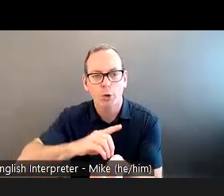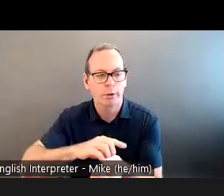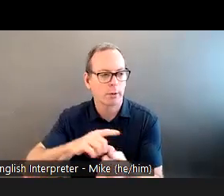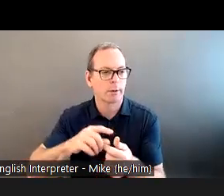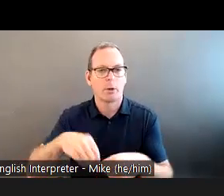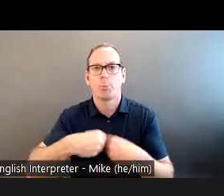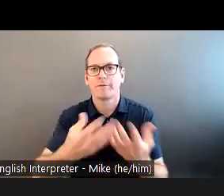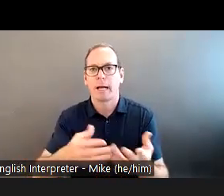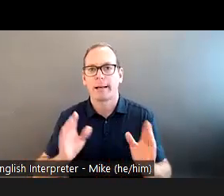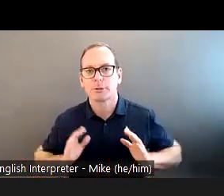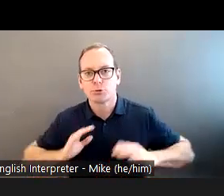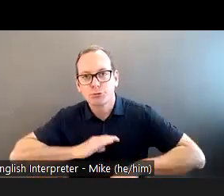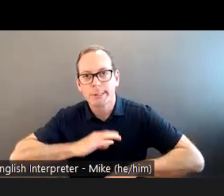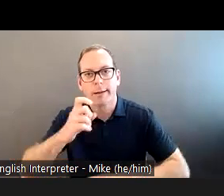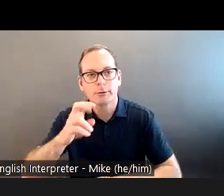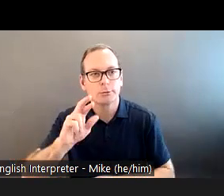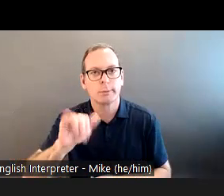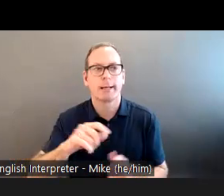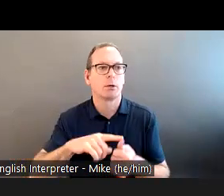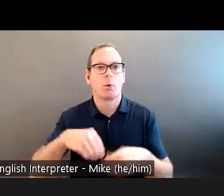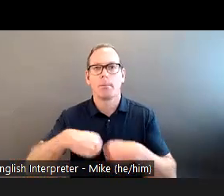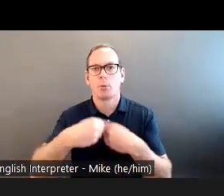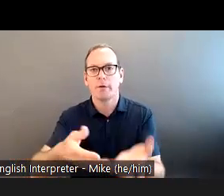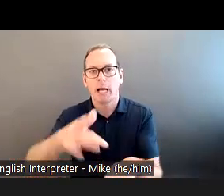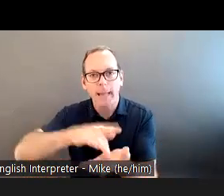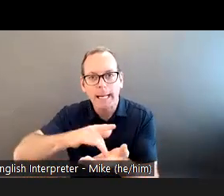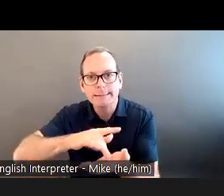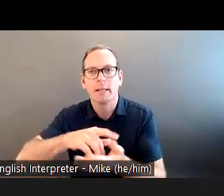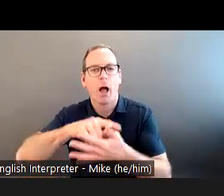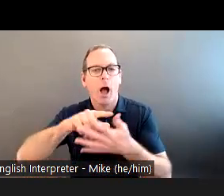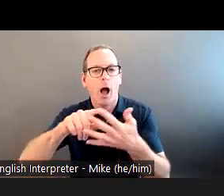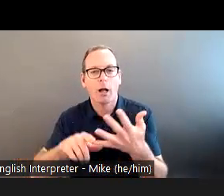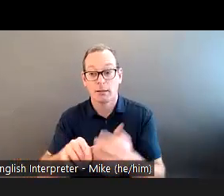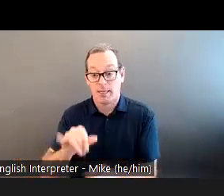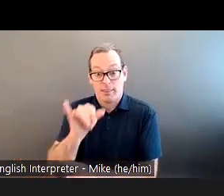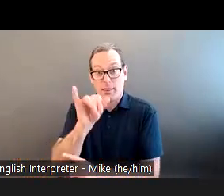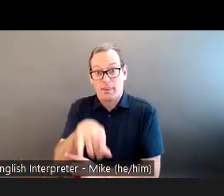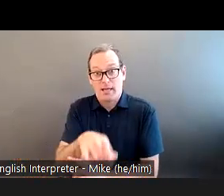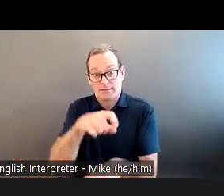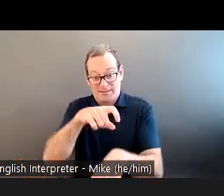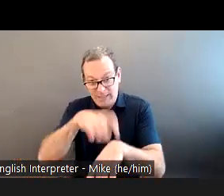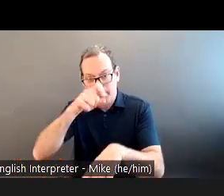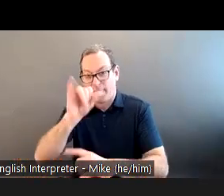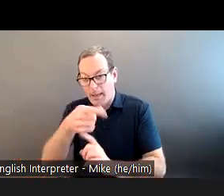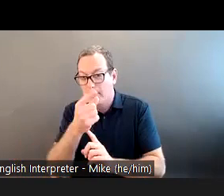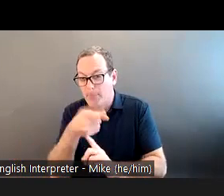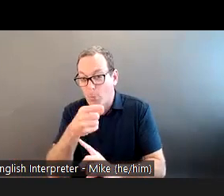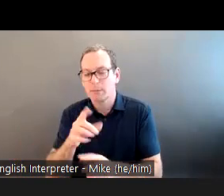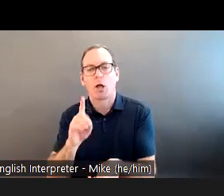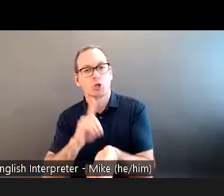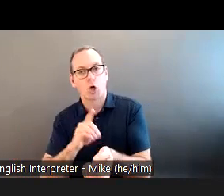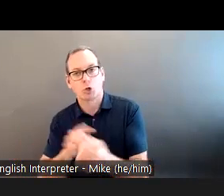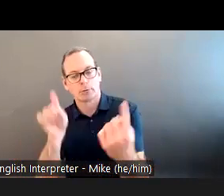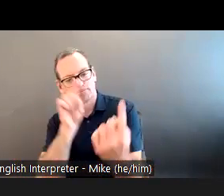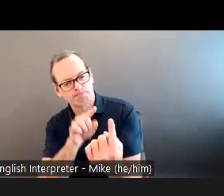treatment decisions. That nurse or that doctor needs to decide in that moment whether this client is able to consent to